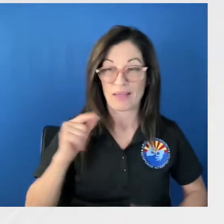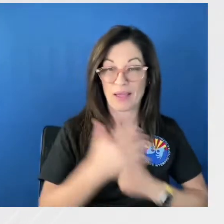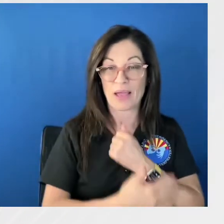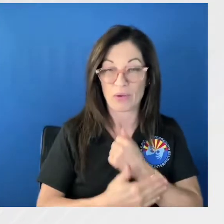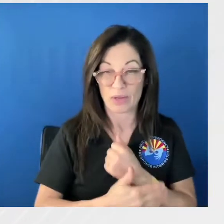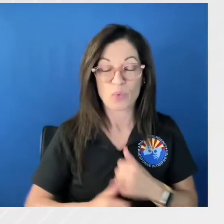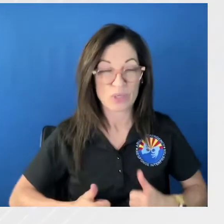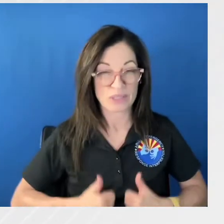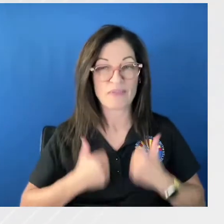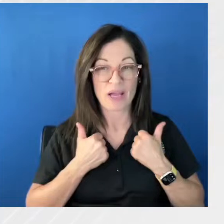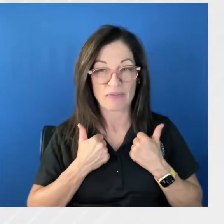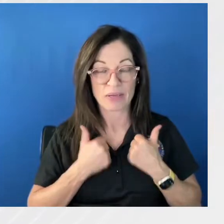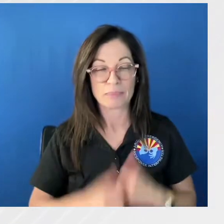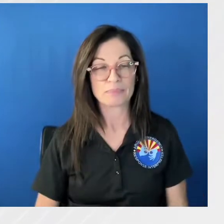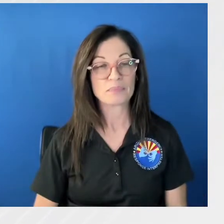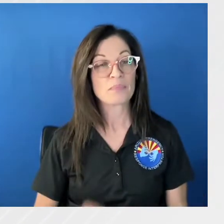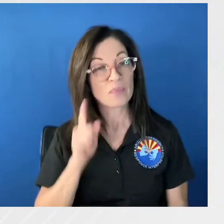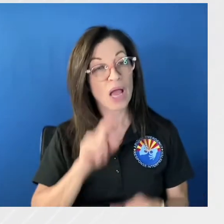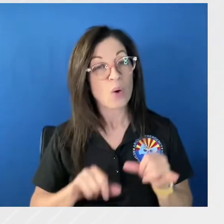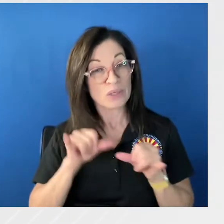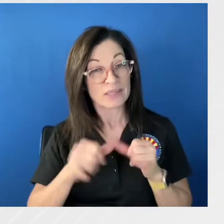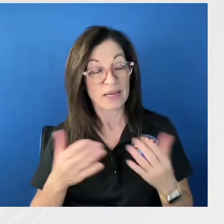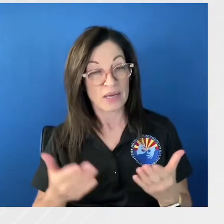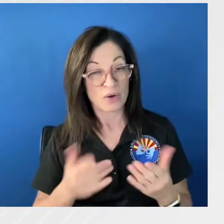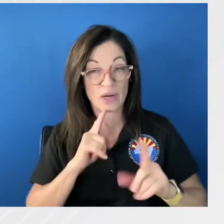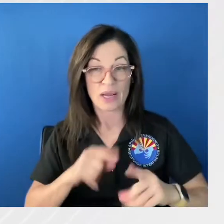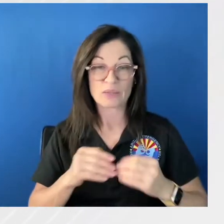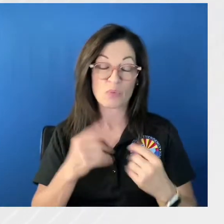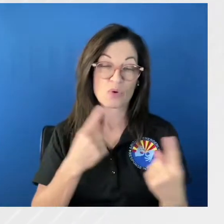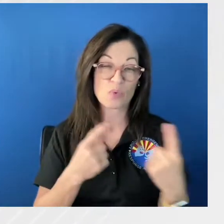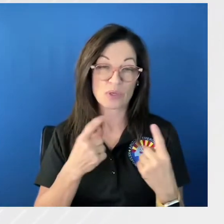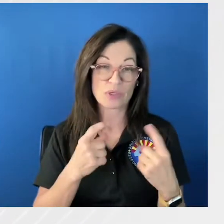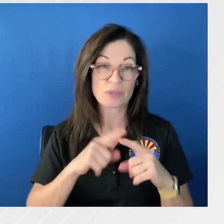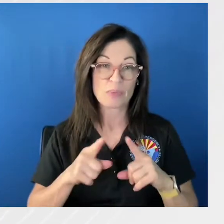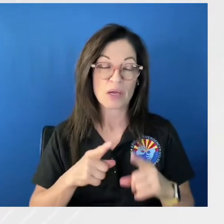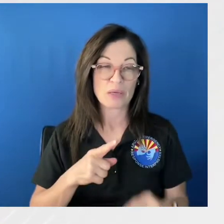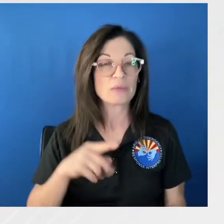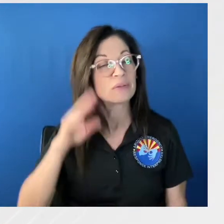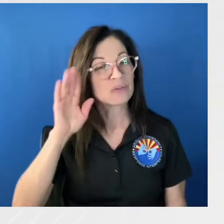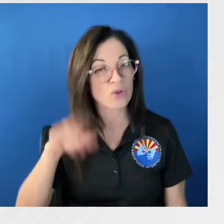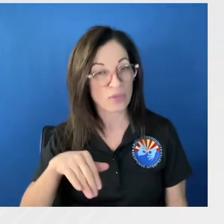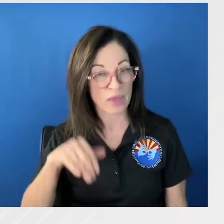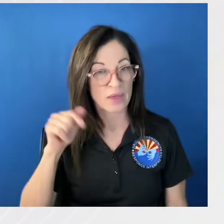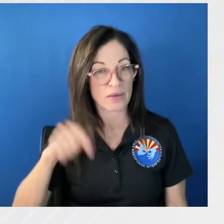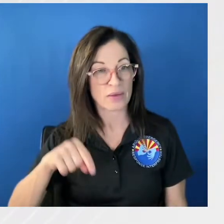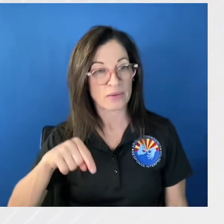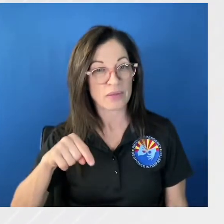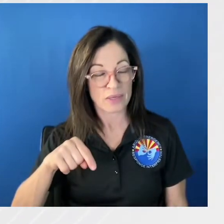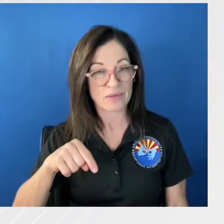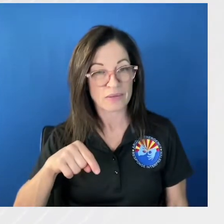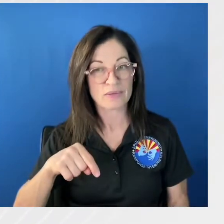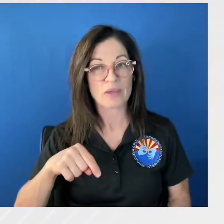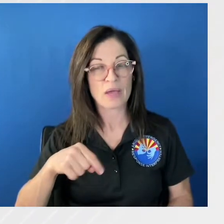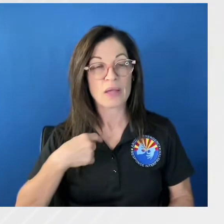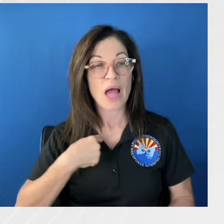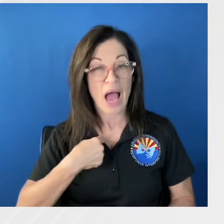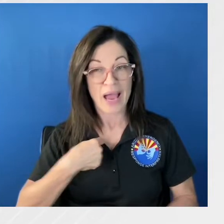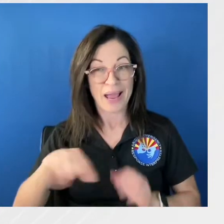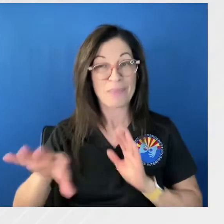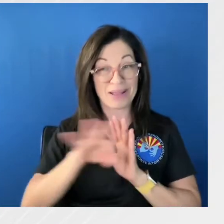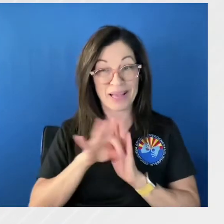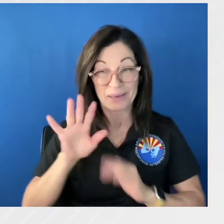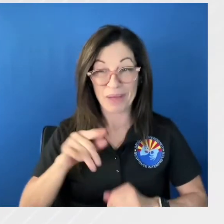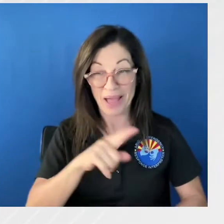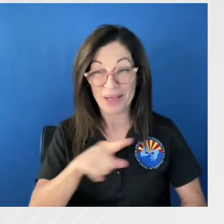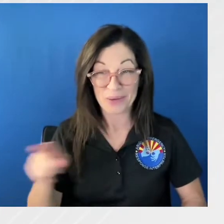So I'll stay here and I'll answer some more questions, but just please know that I do get elected by you.